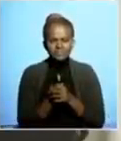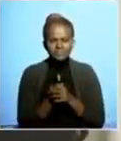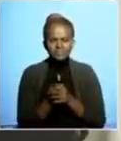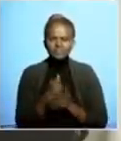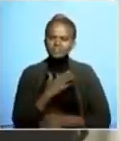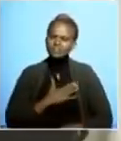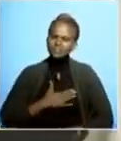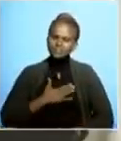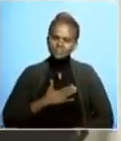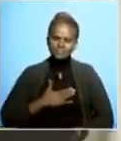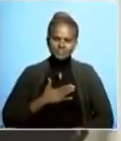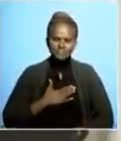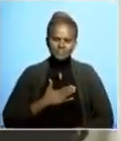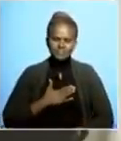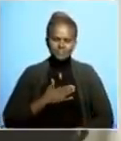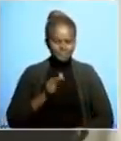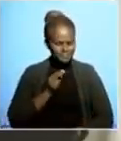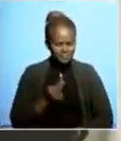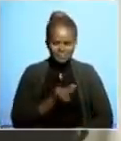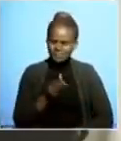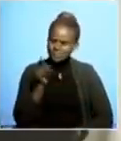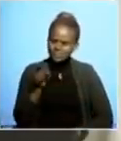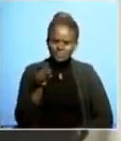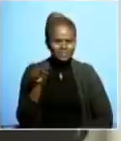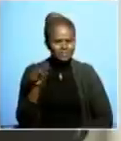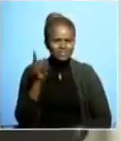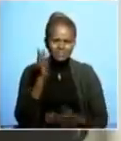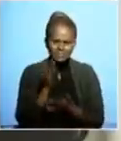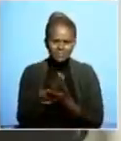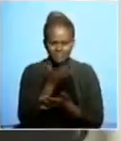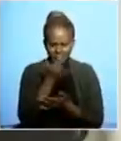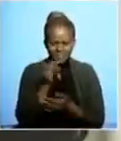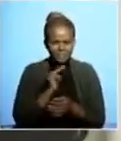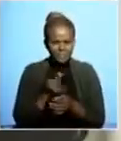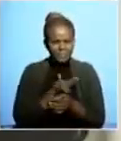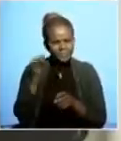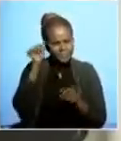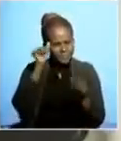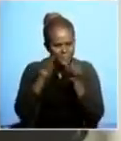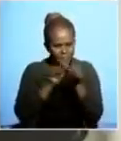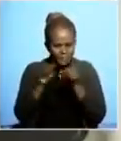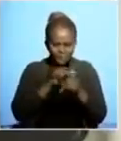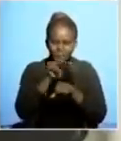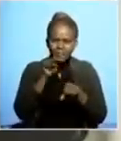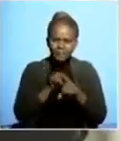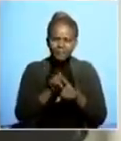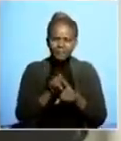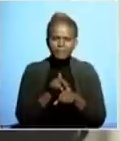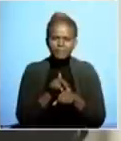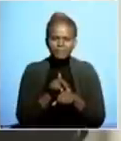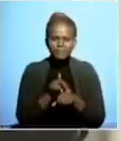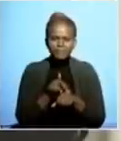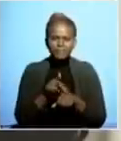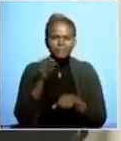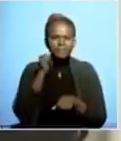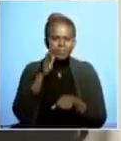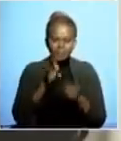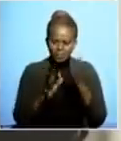Please, we should not fall for that. Let us agree as a nation, Madam Vice President.